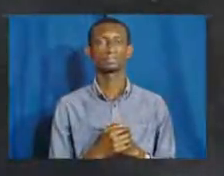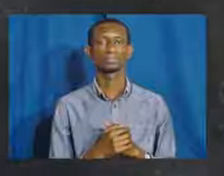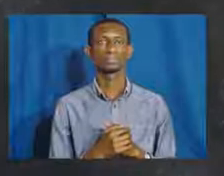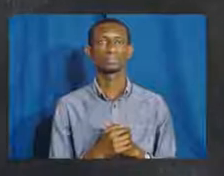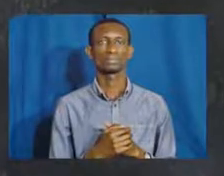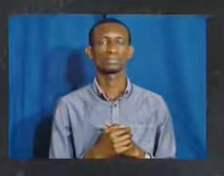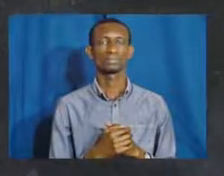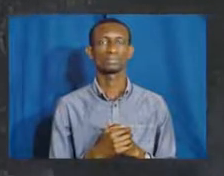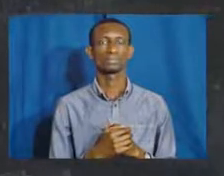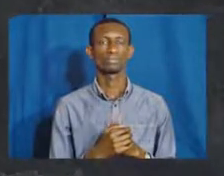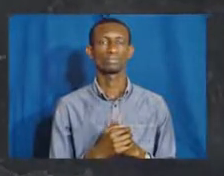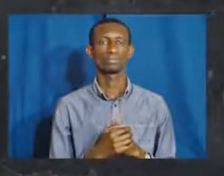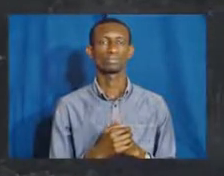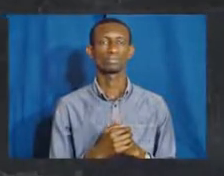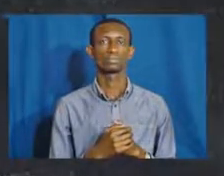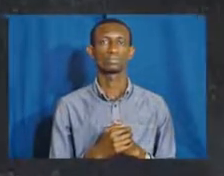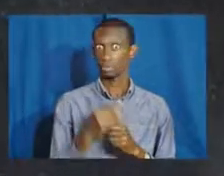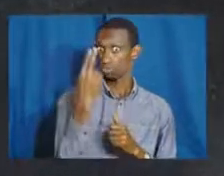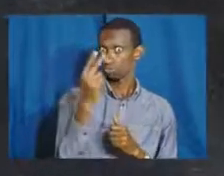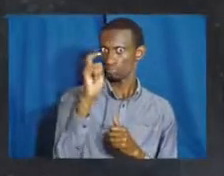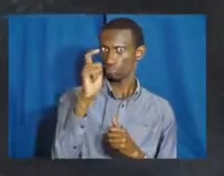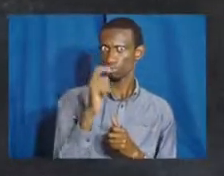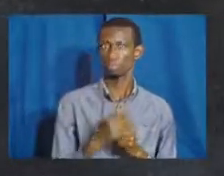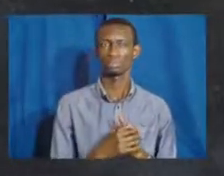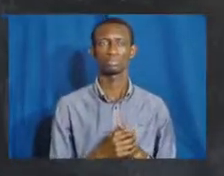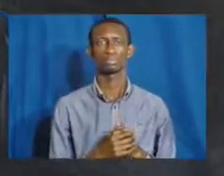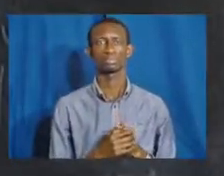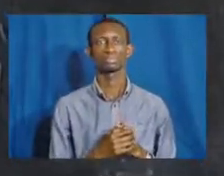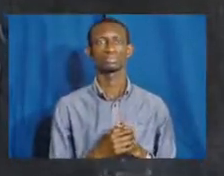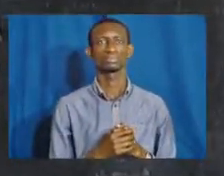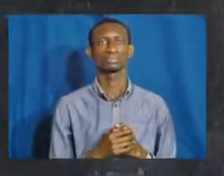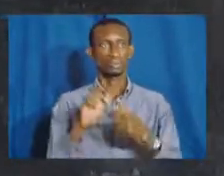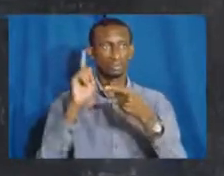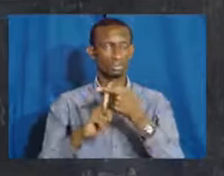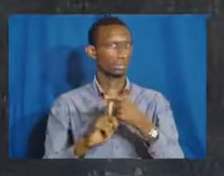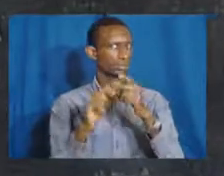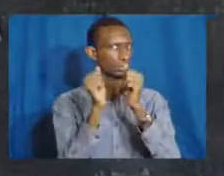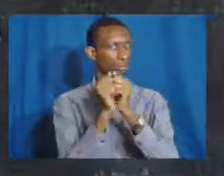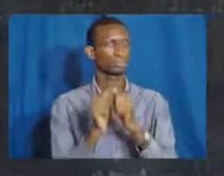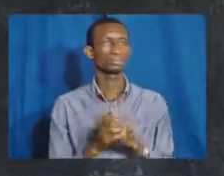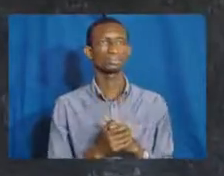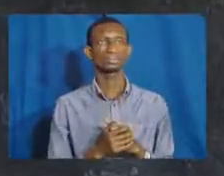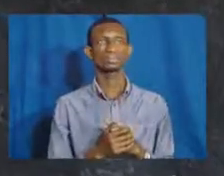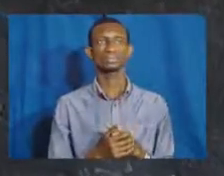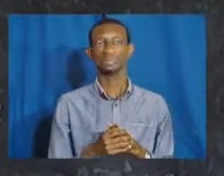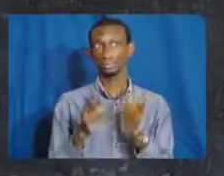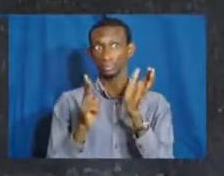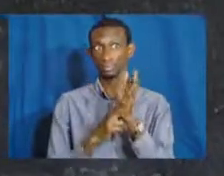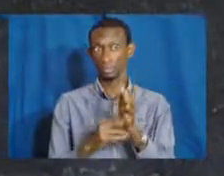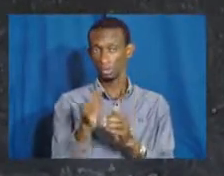we have 2x plus 10 equals